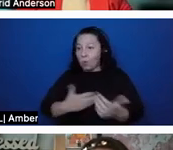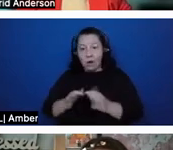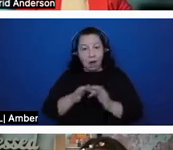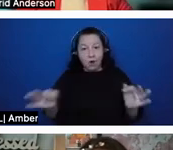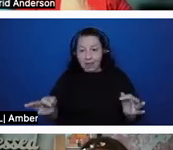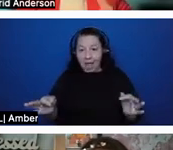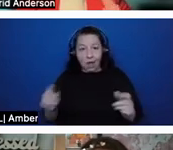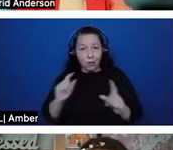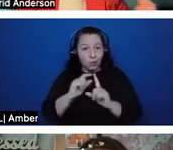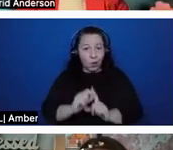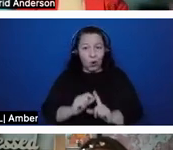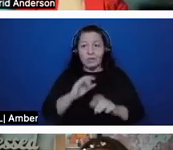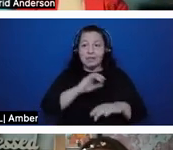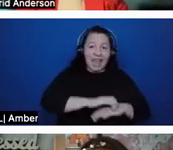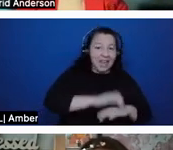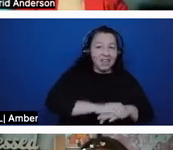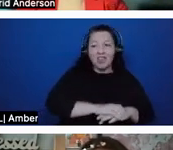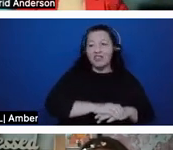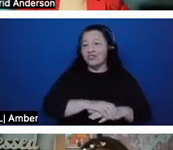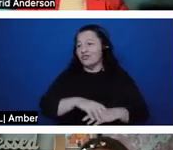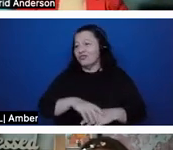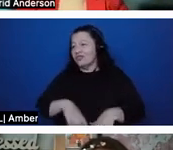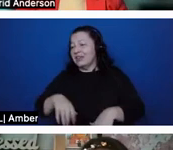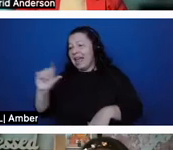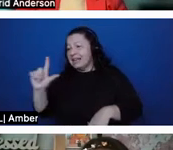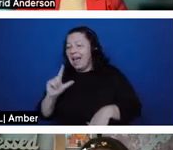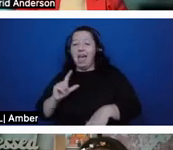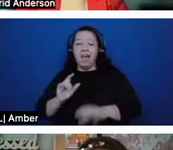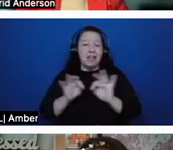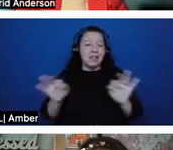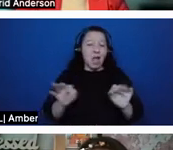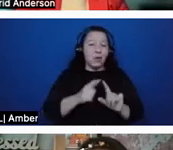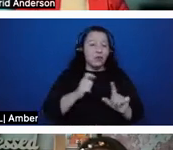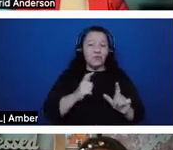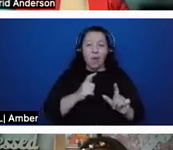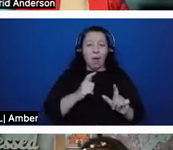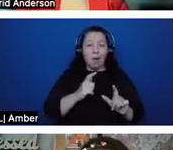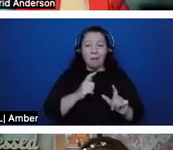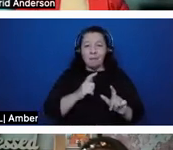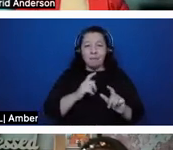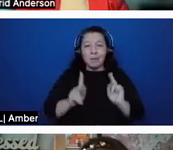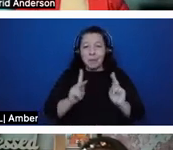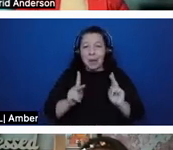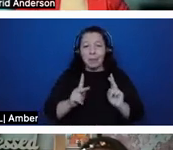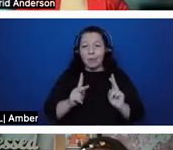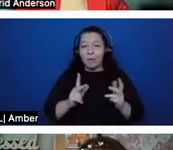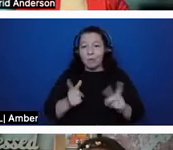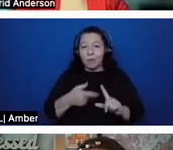whether that's English or our language of origin or whichever language, that there